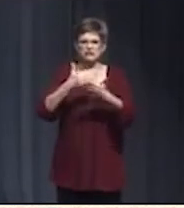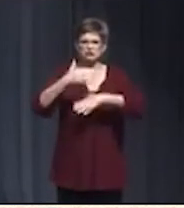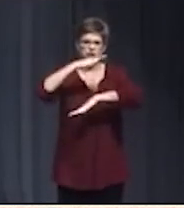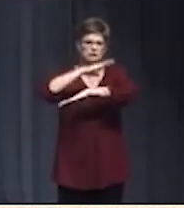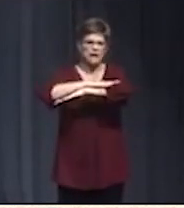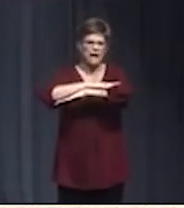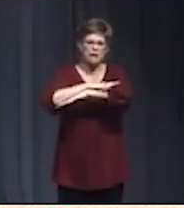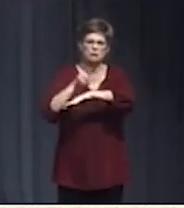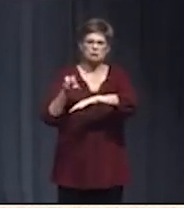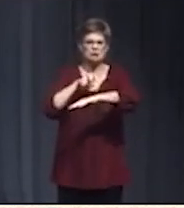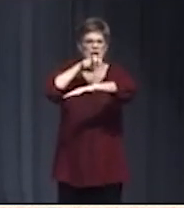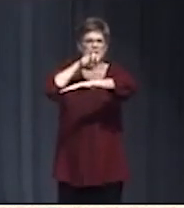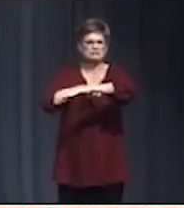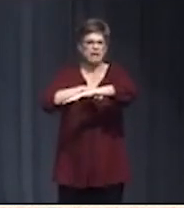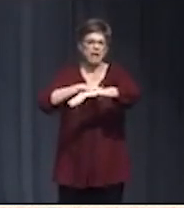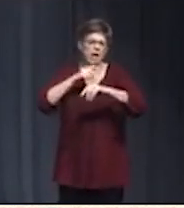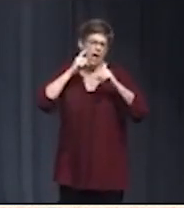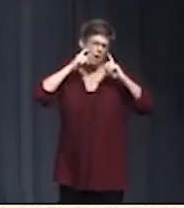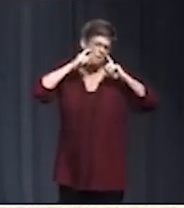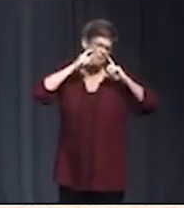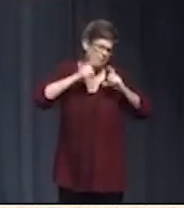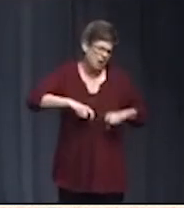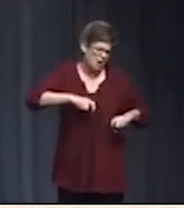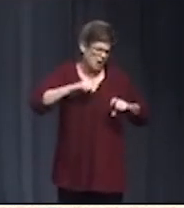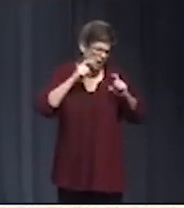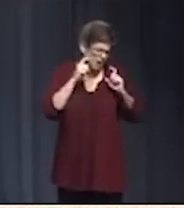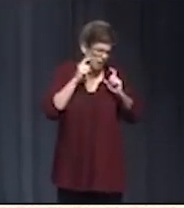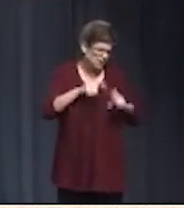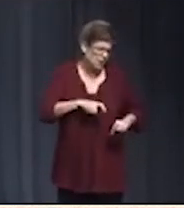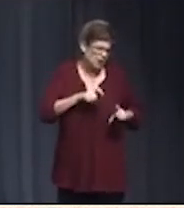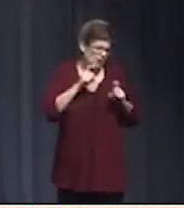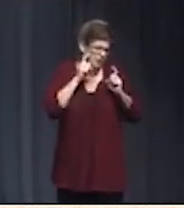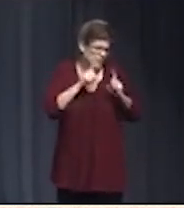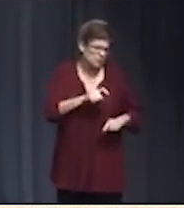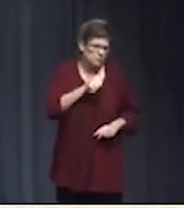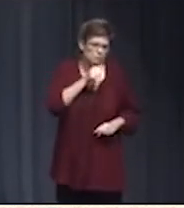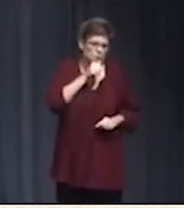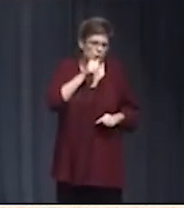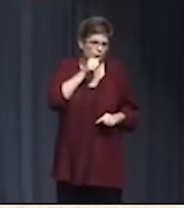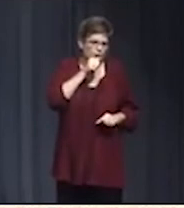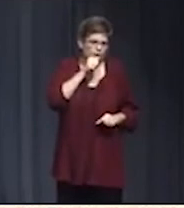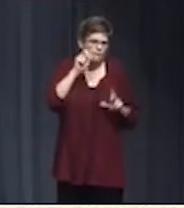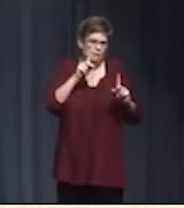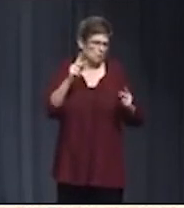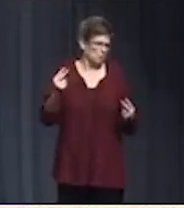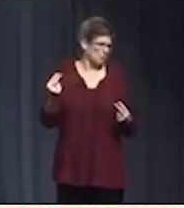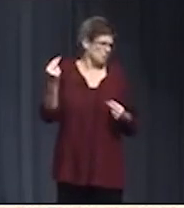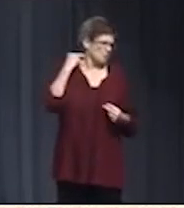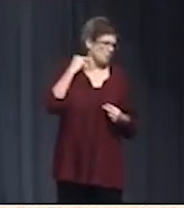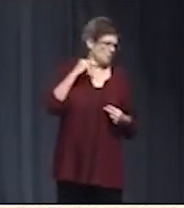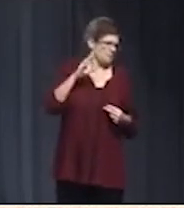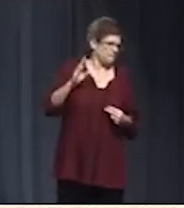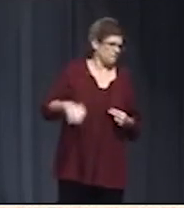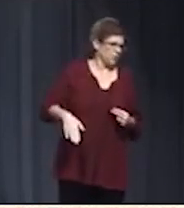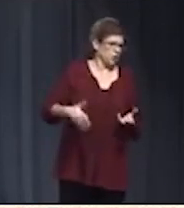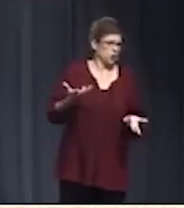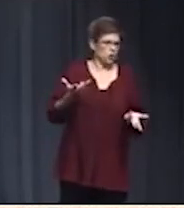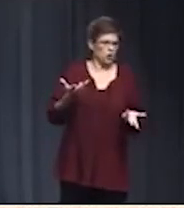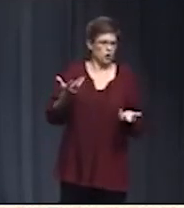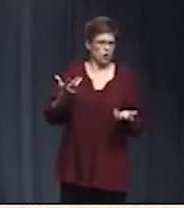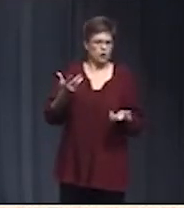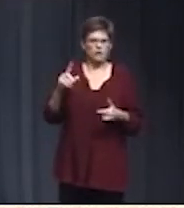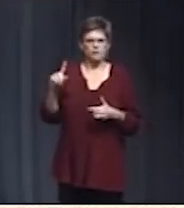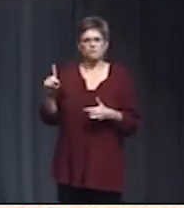It was in private. Nobody knew. Nobody saw. For the first couple times it happened, my wife thought I was